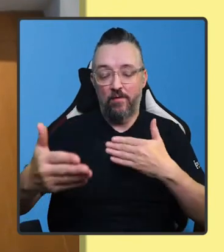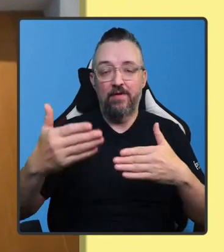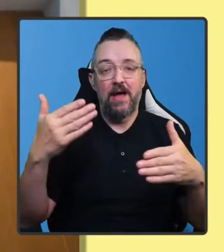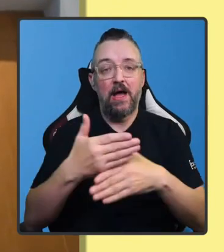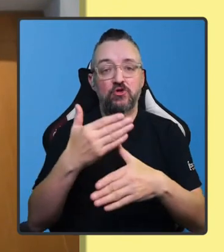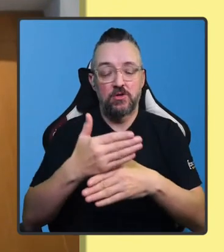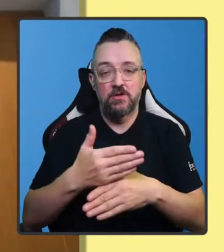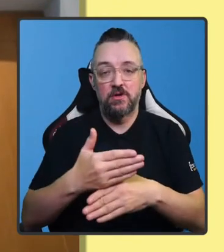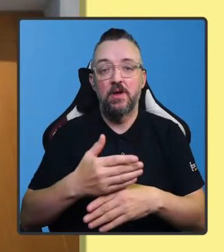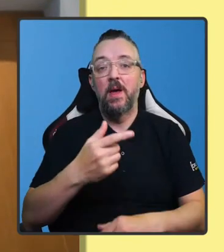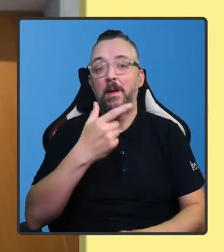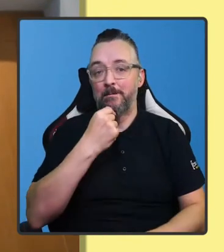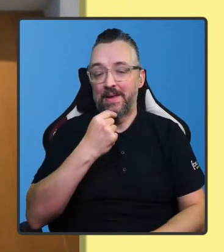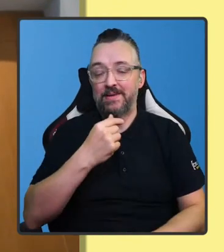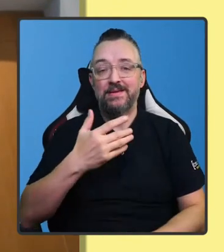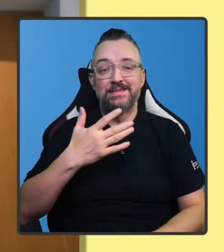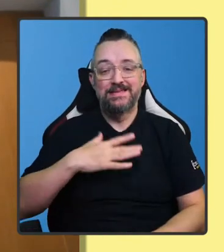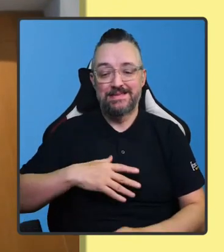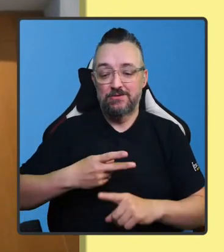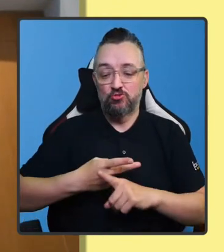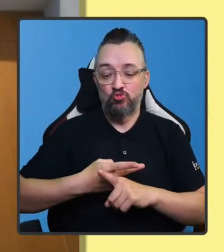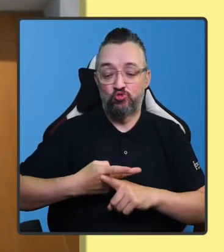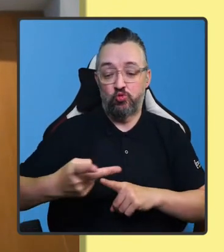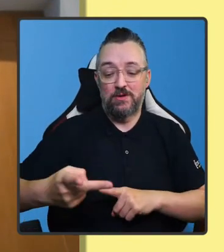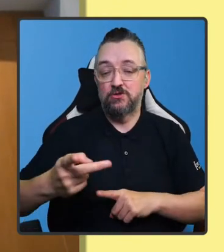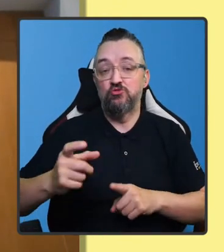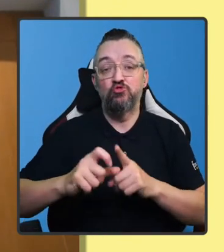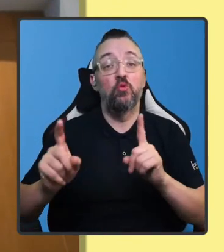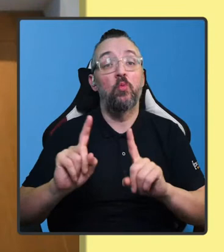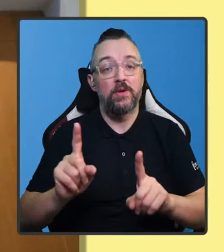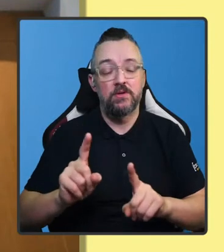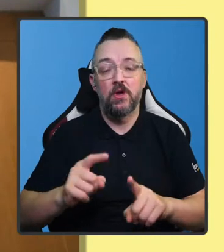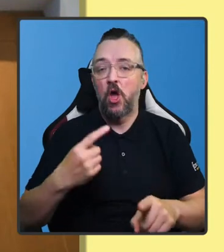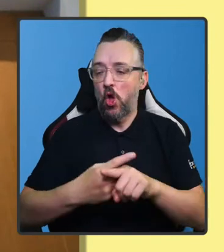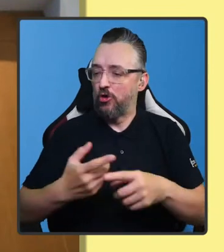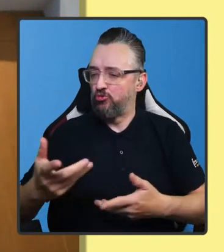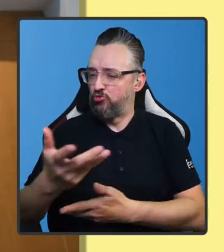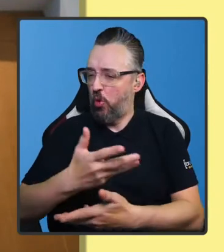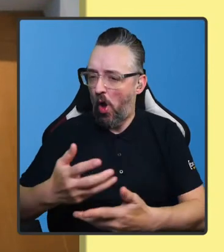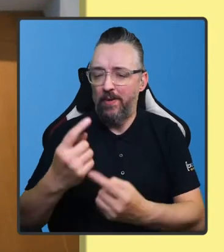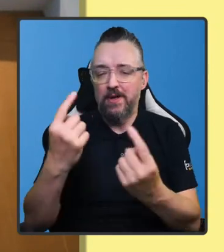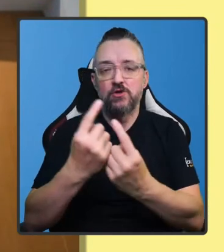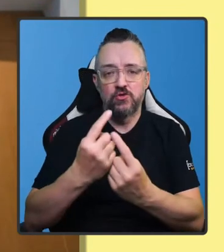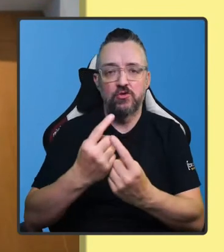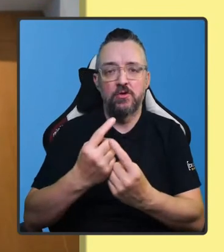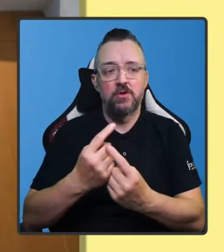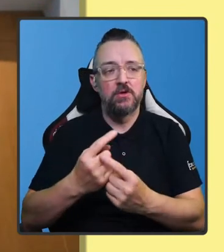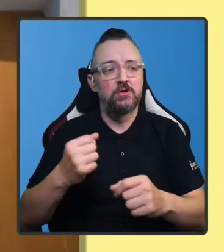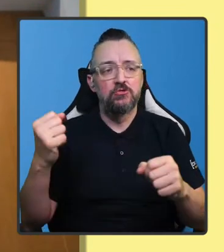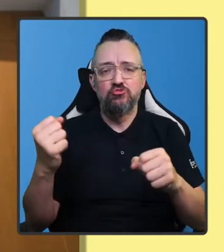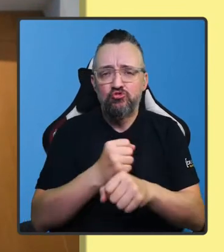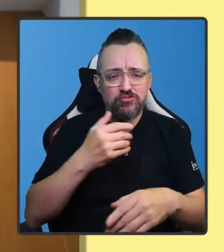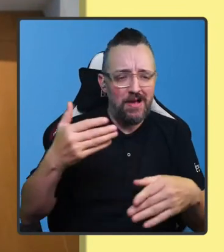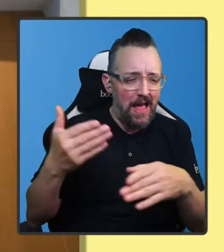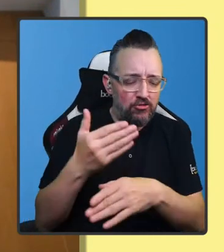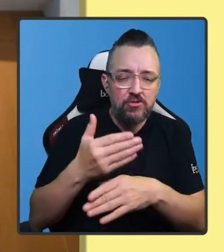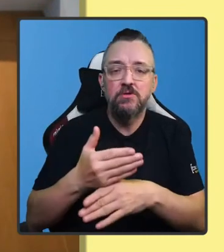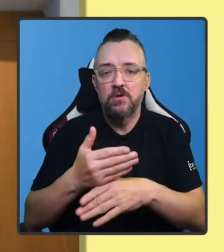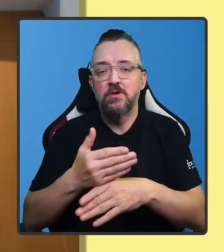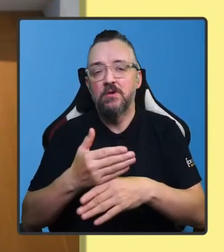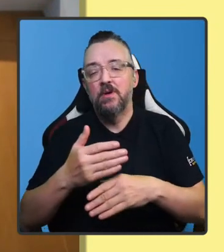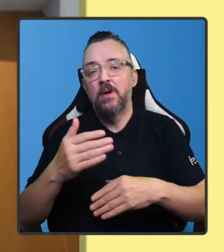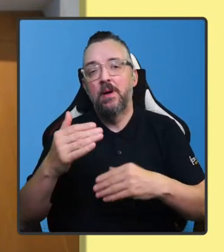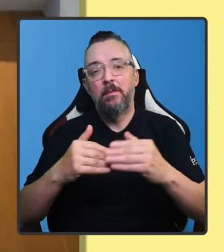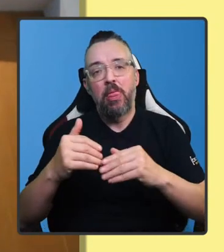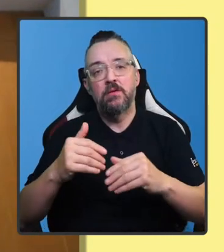men need to spend the next two weeks talking about this issue, taking action against this issue, and building a better